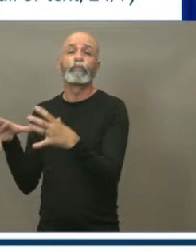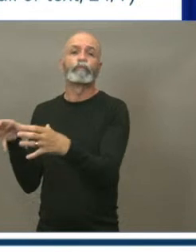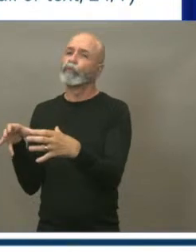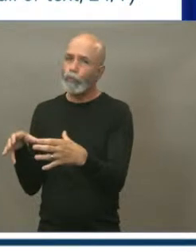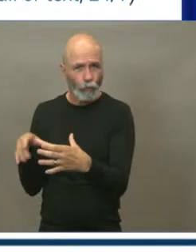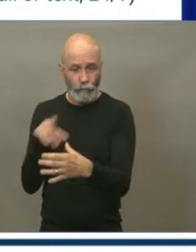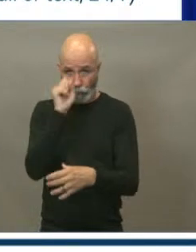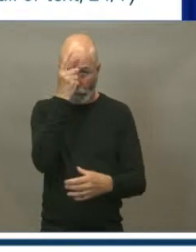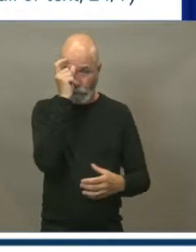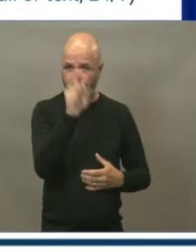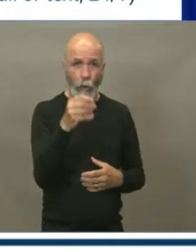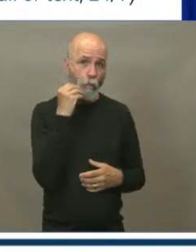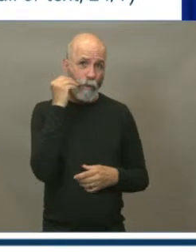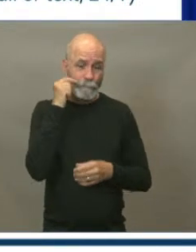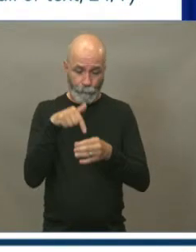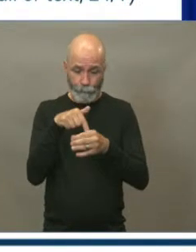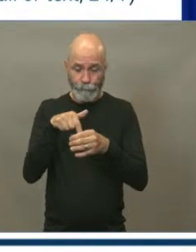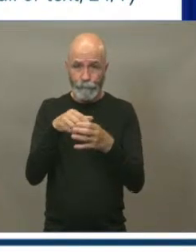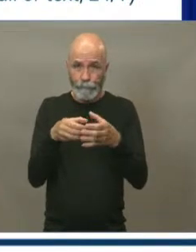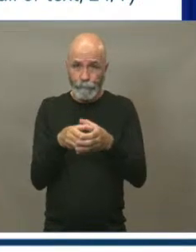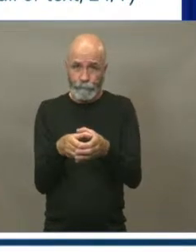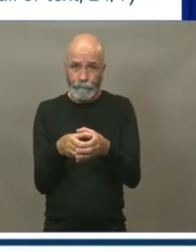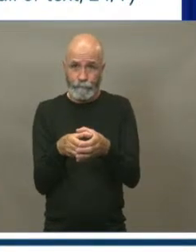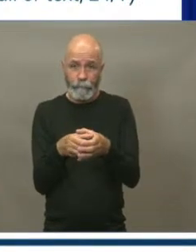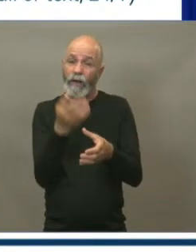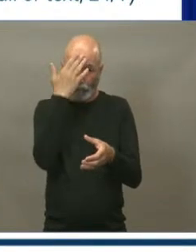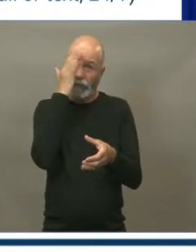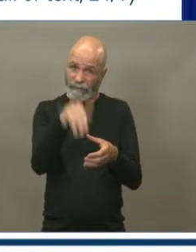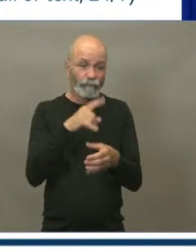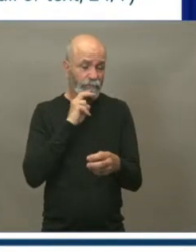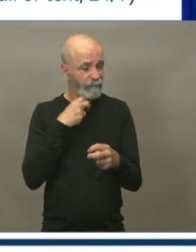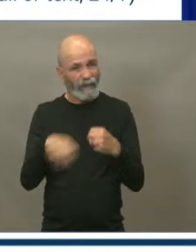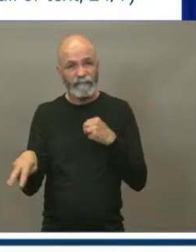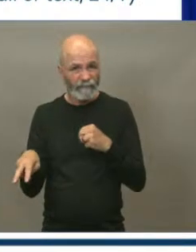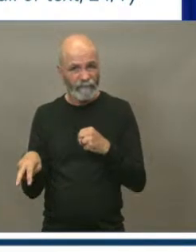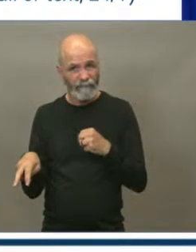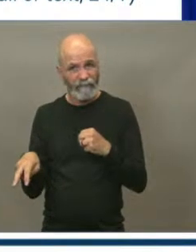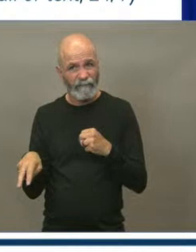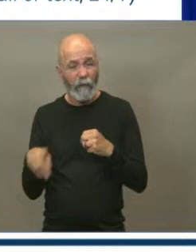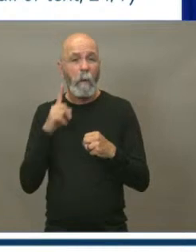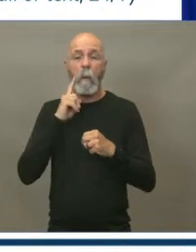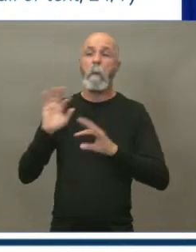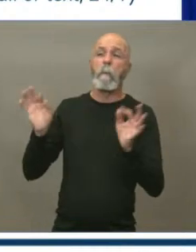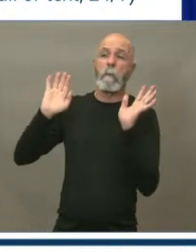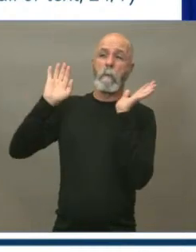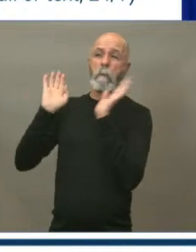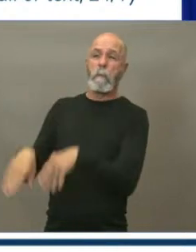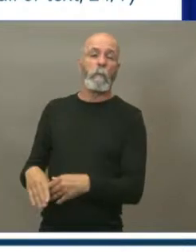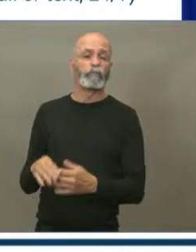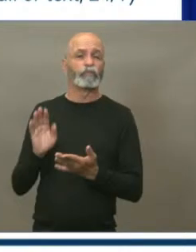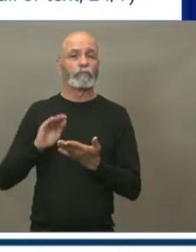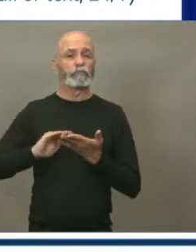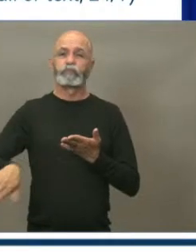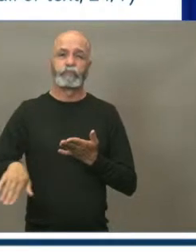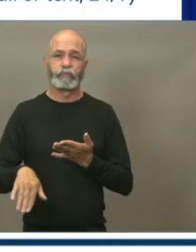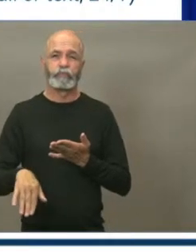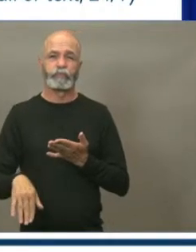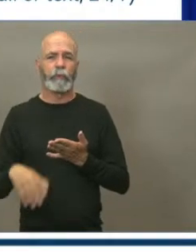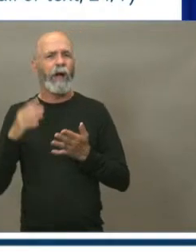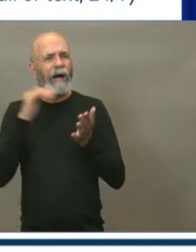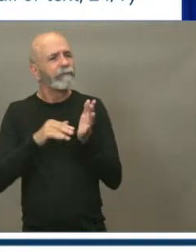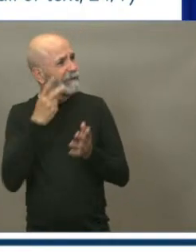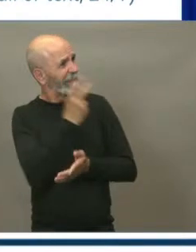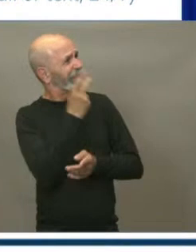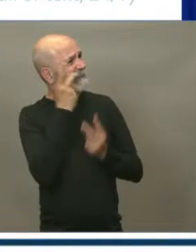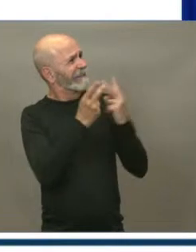I understand that this is hard, but I'm not going to sugarcoat this. These hospitalization rates are concerning. The potential clusters